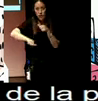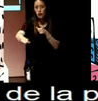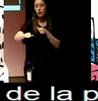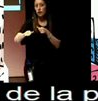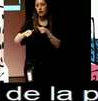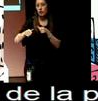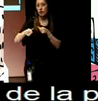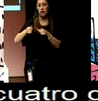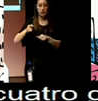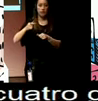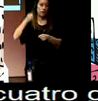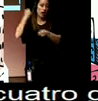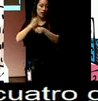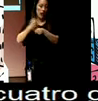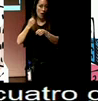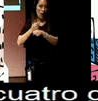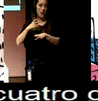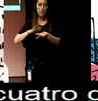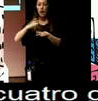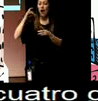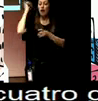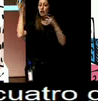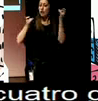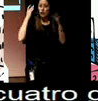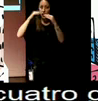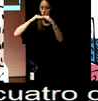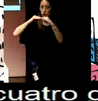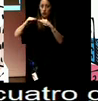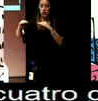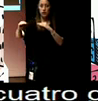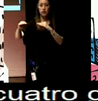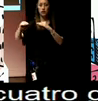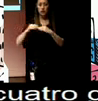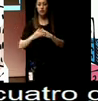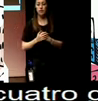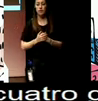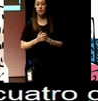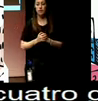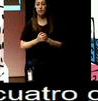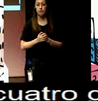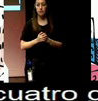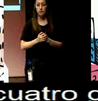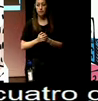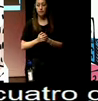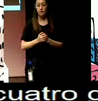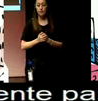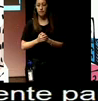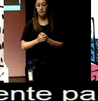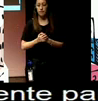or an end, in quotes, an end to seasonal